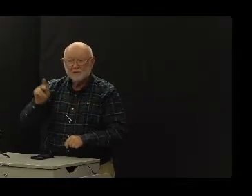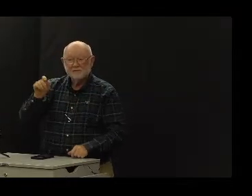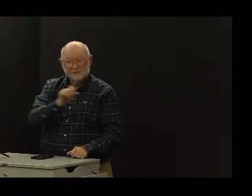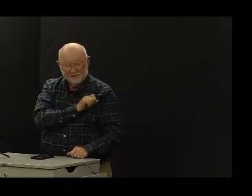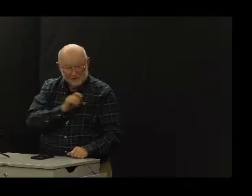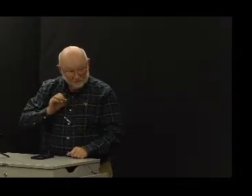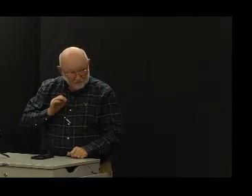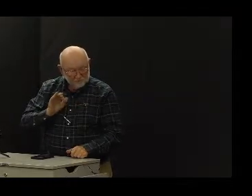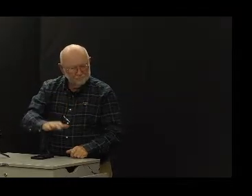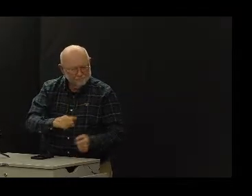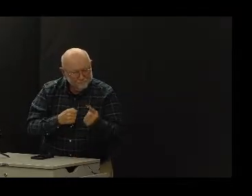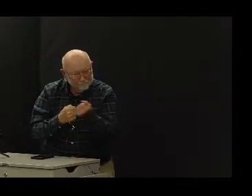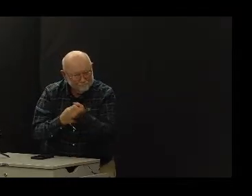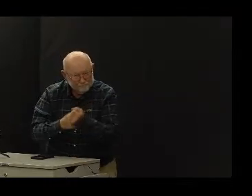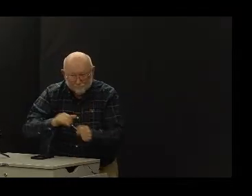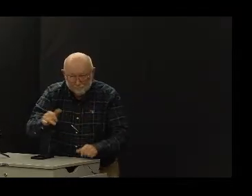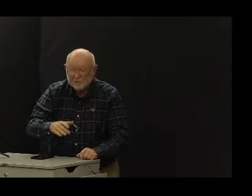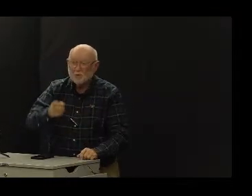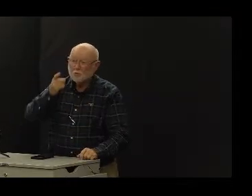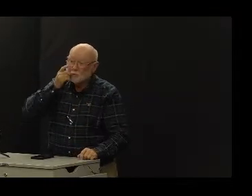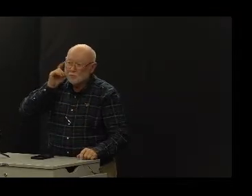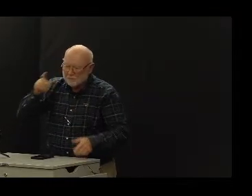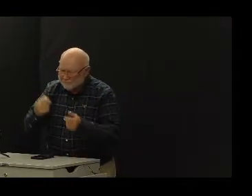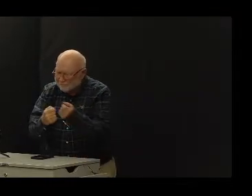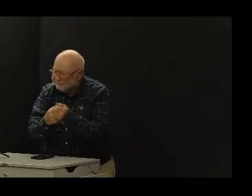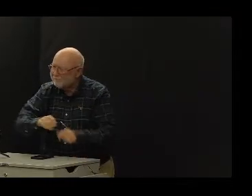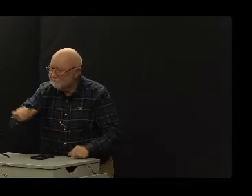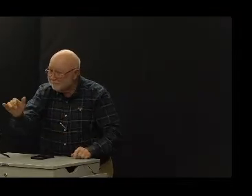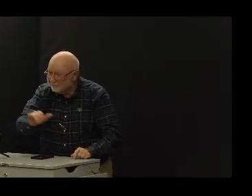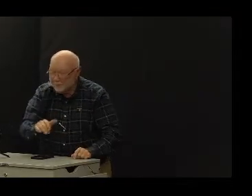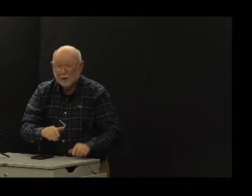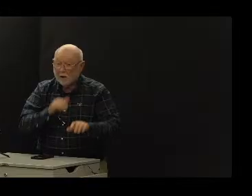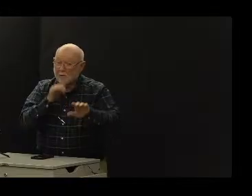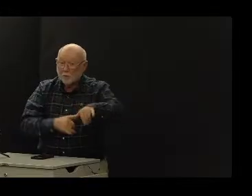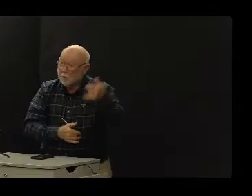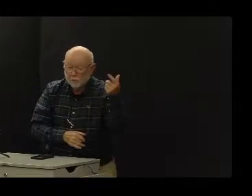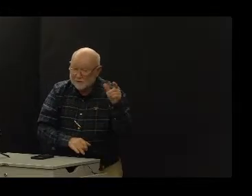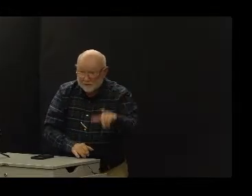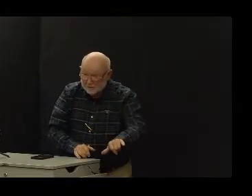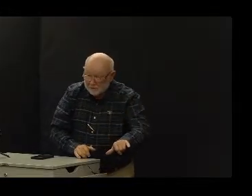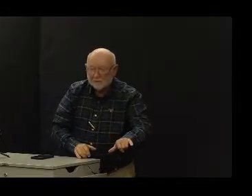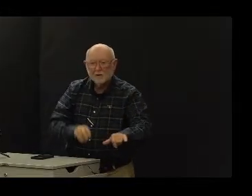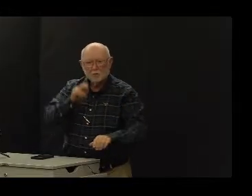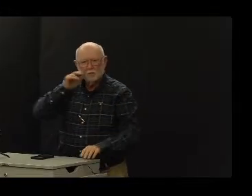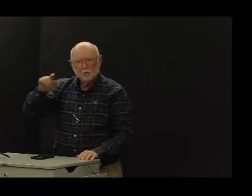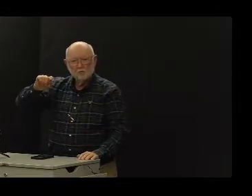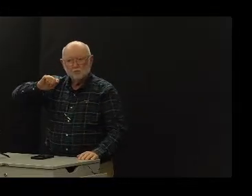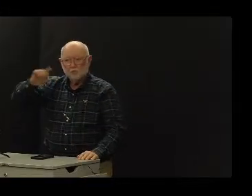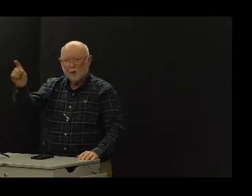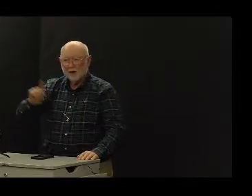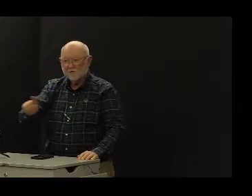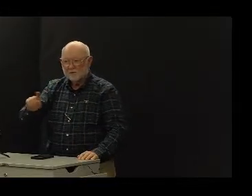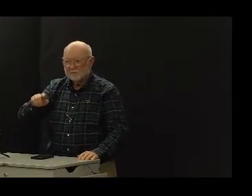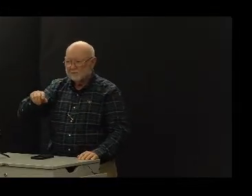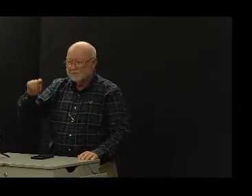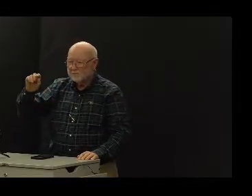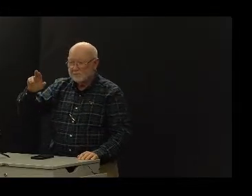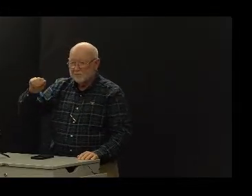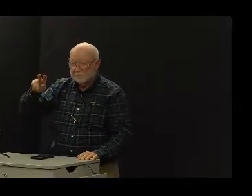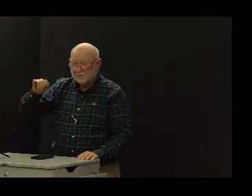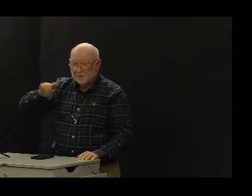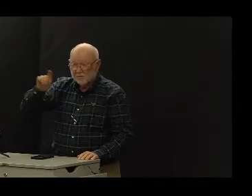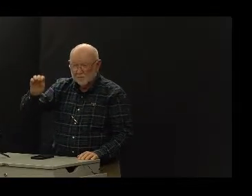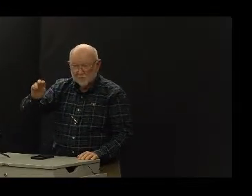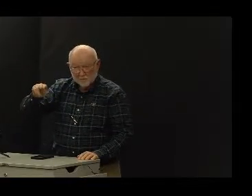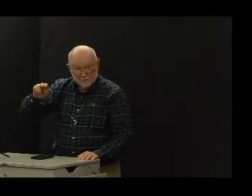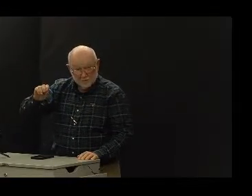that has to go back on the teachers and the staff here who have done a fabulous job in supporting our students. And not only that, I also